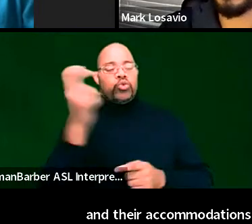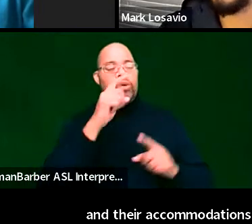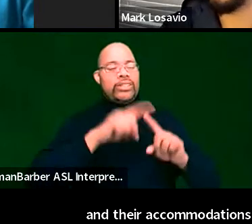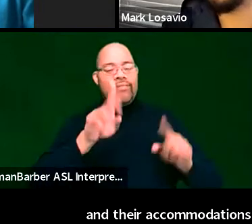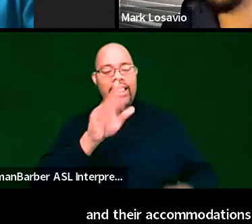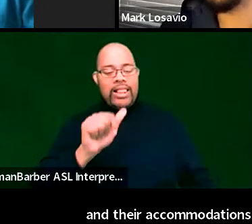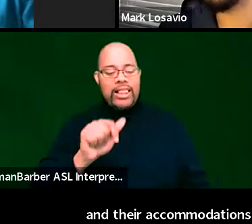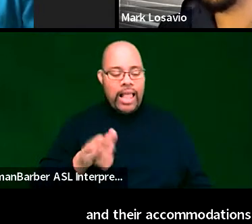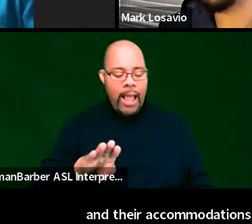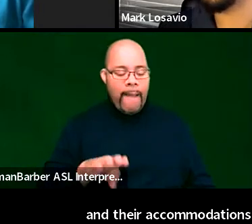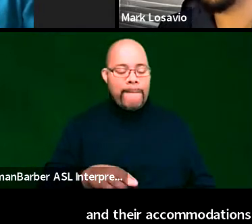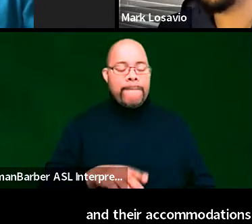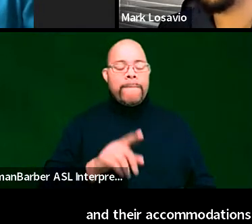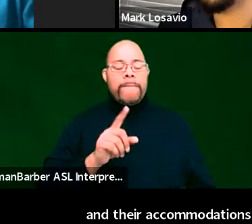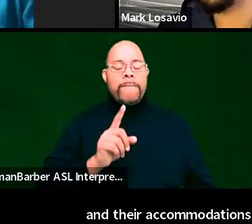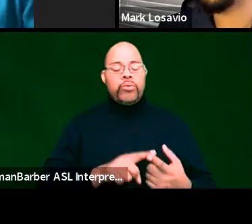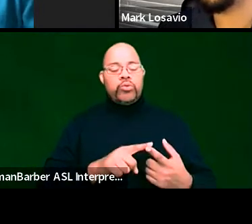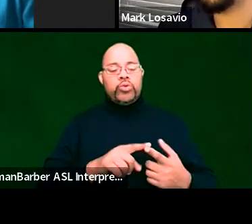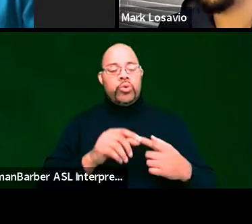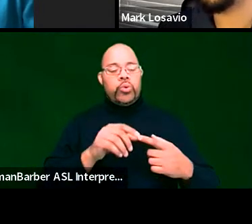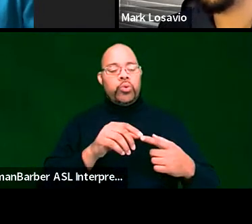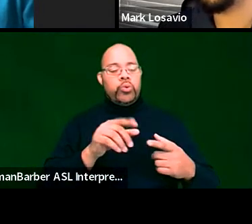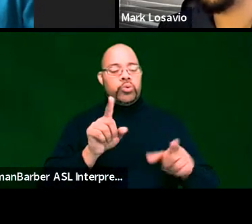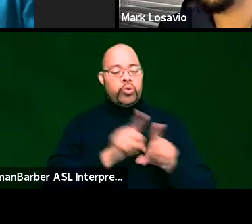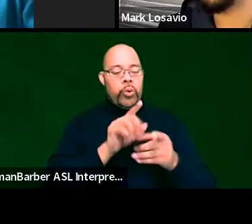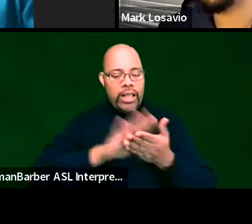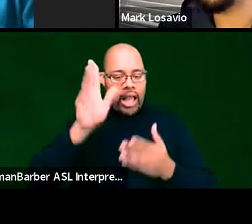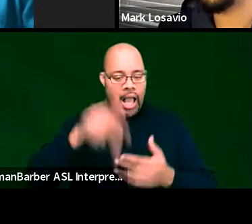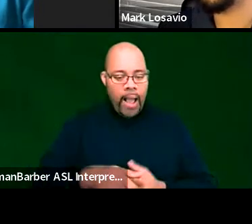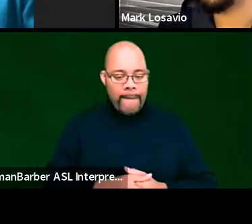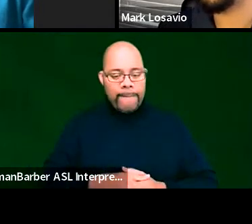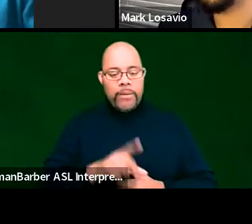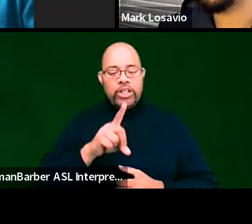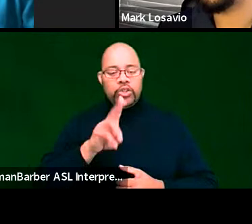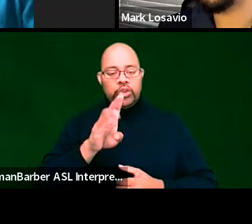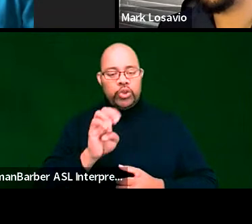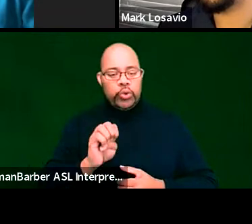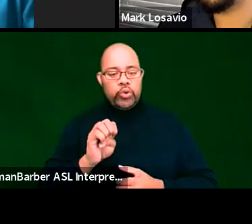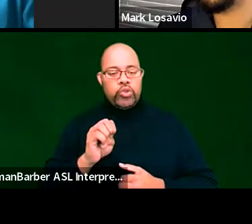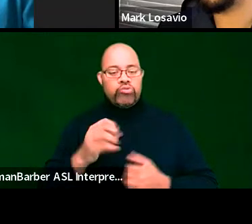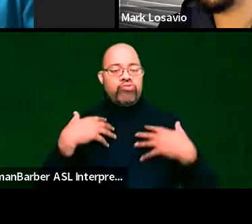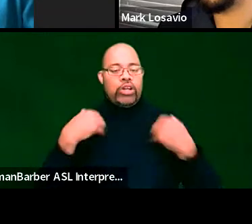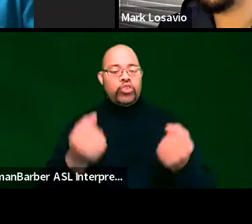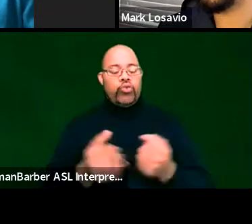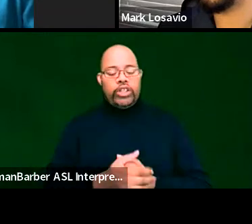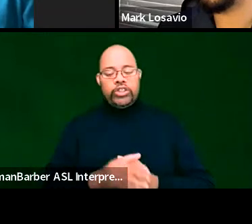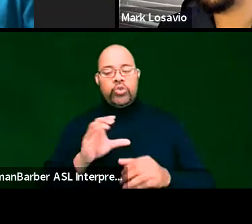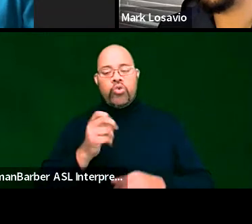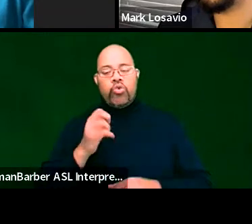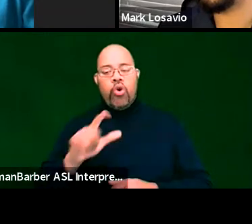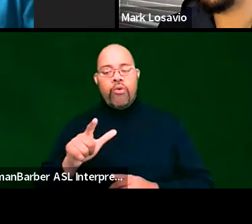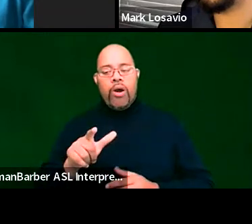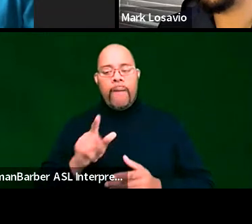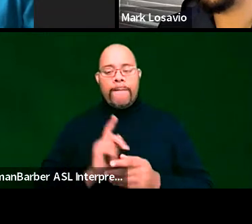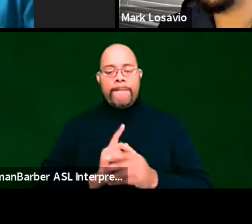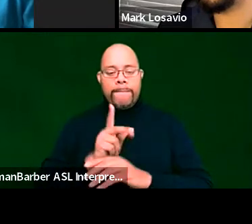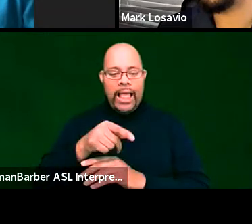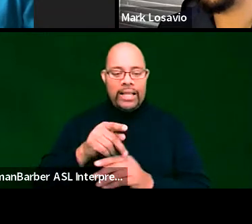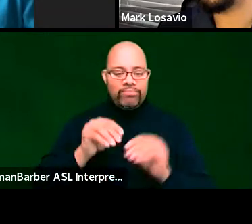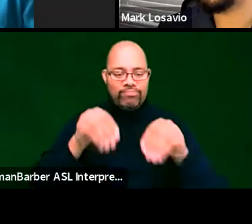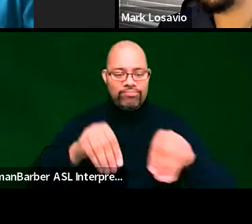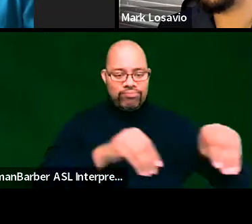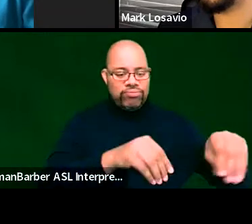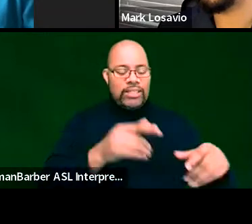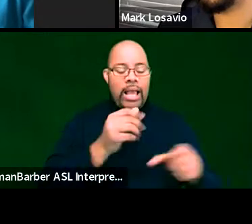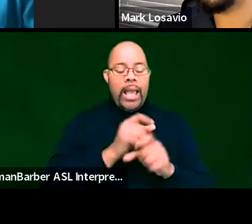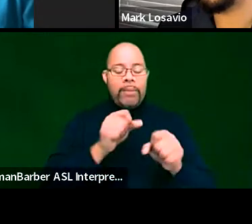labs, to do kayak cleanups, to do dune restorations, to do coral outplantings. And so like they were able to